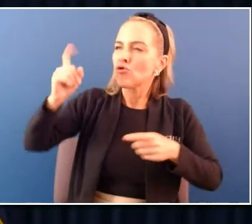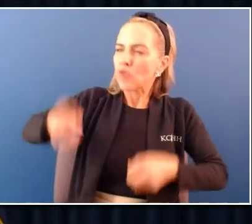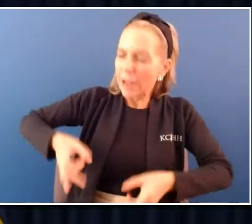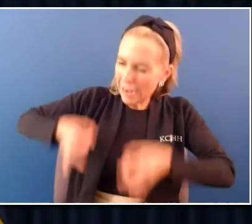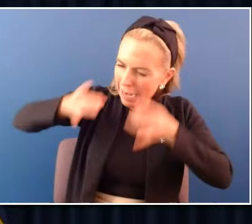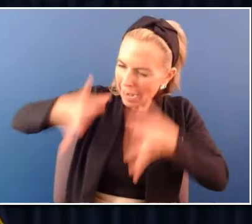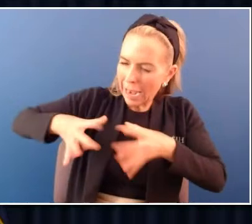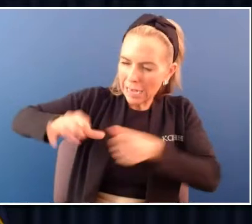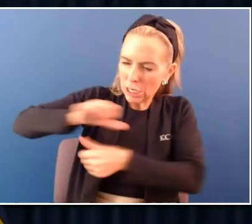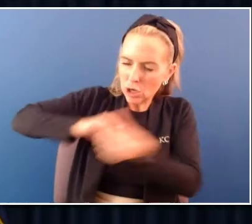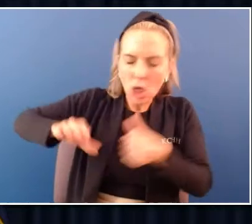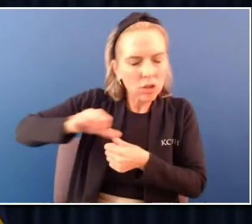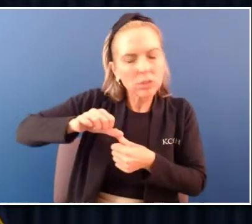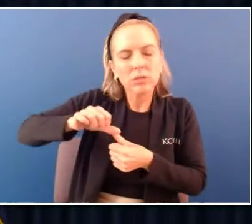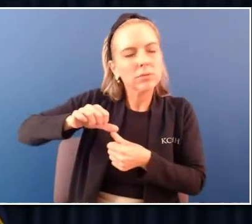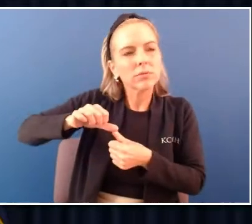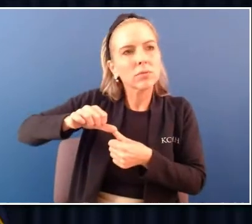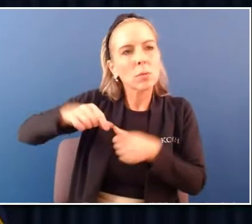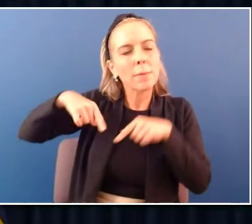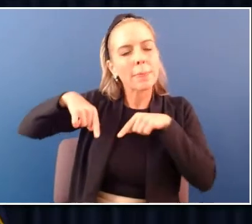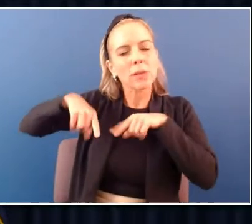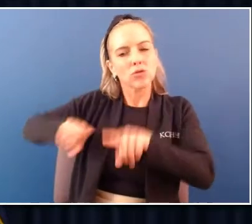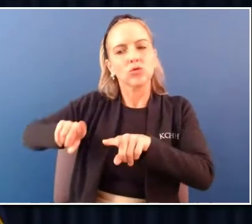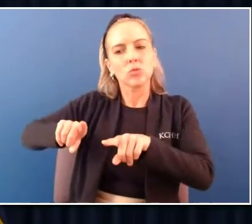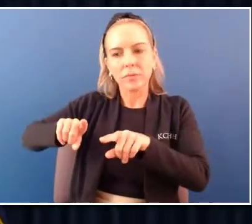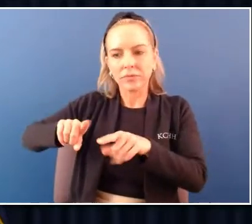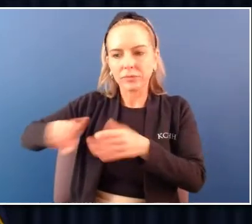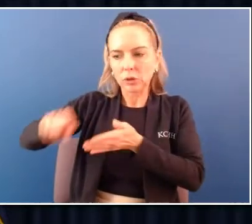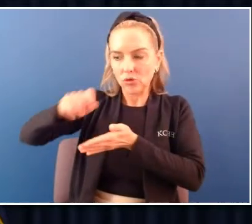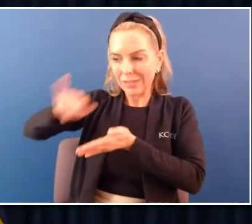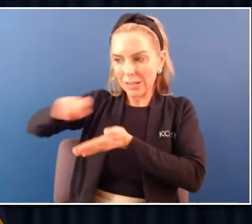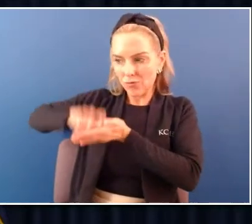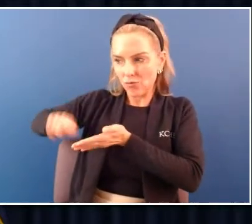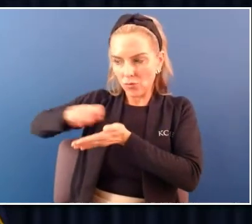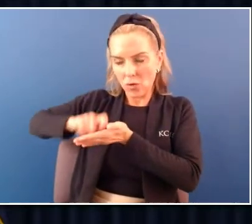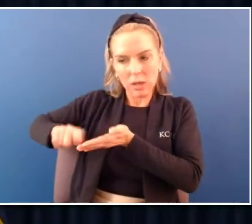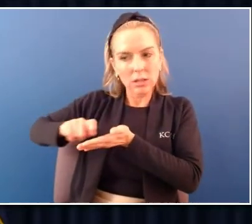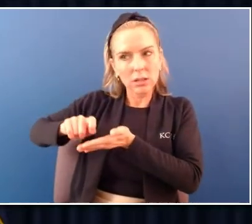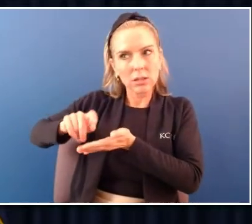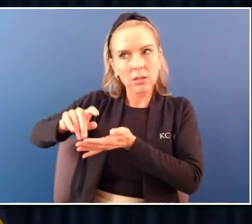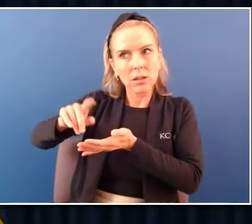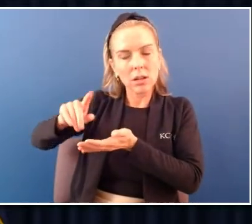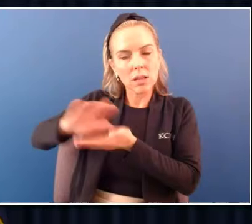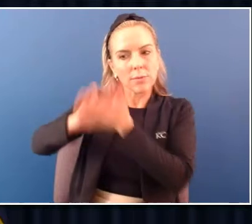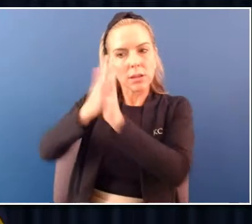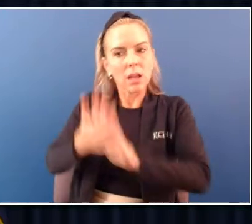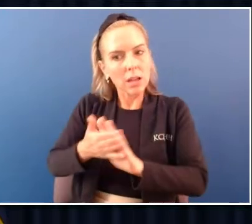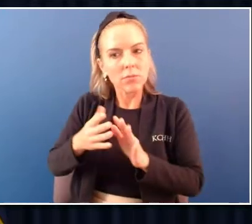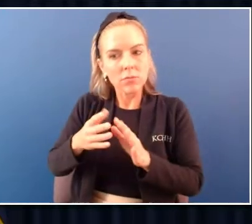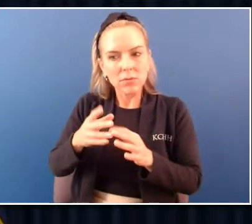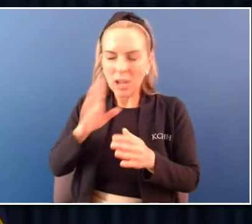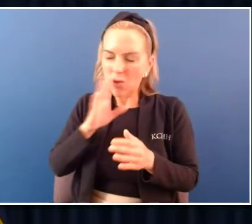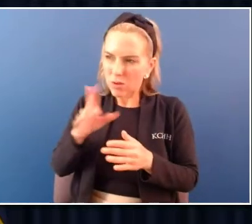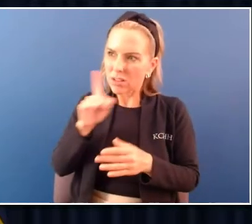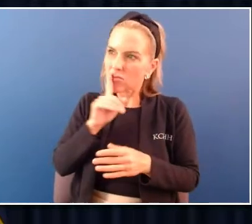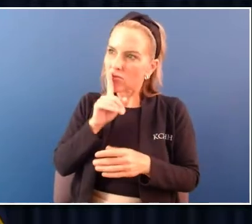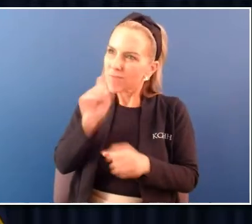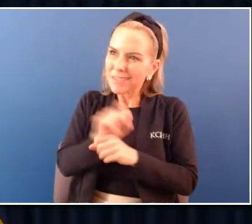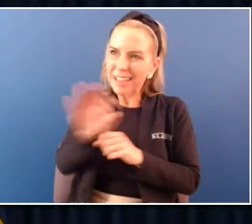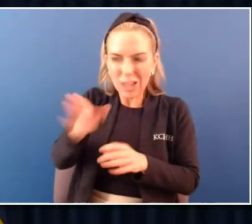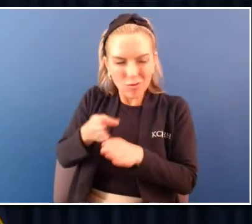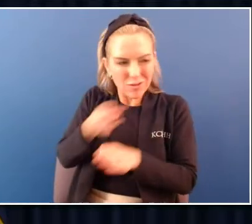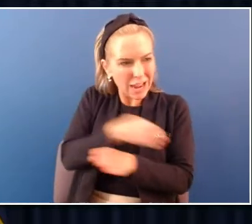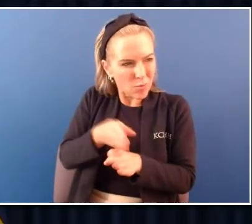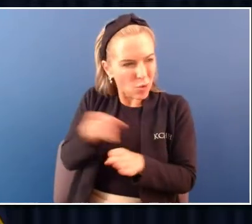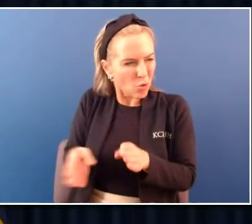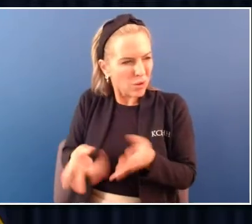in the times that it was written, being each other's neighbor. And and you look at that